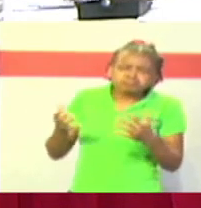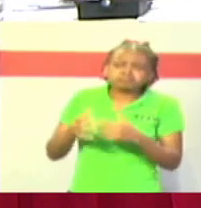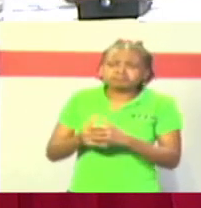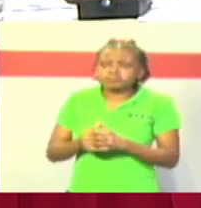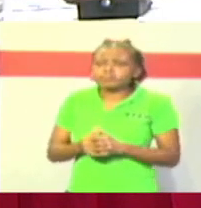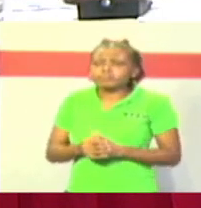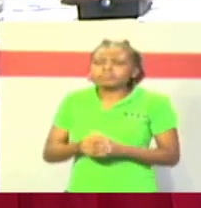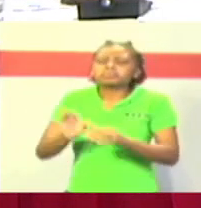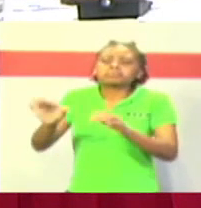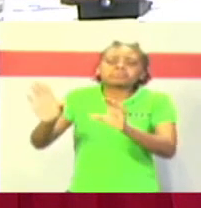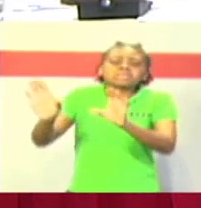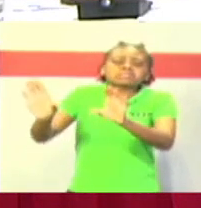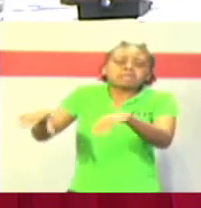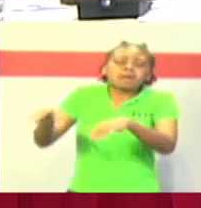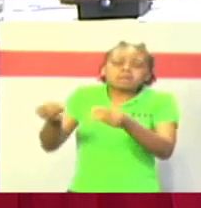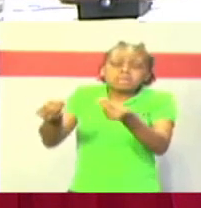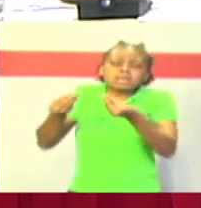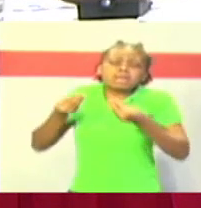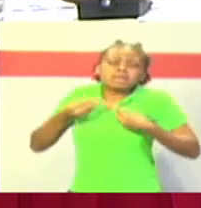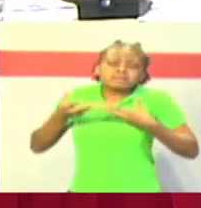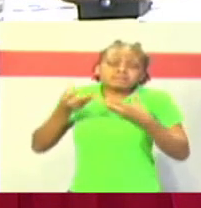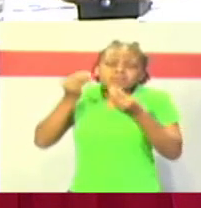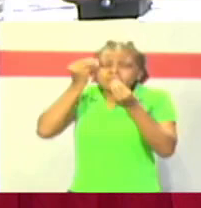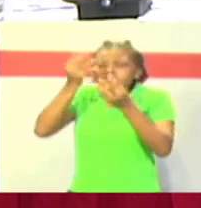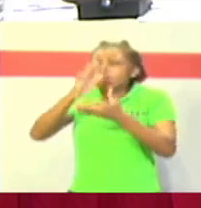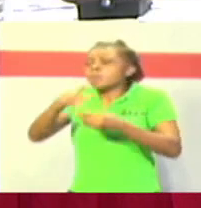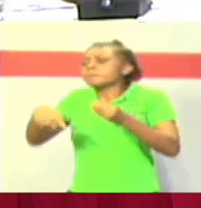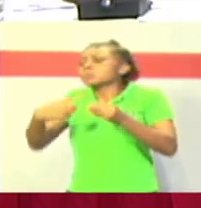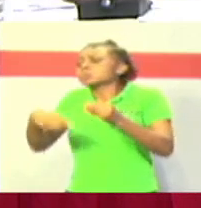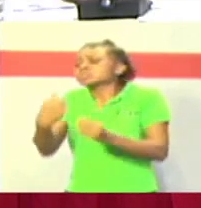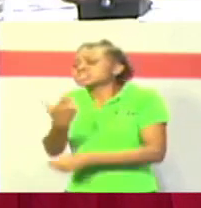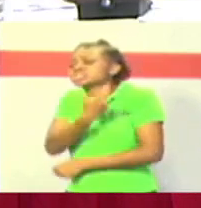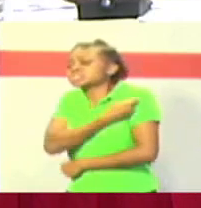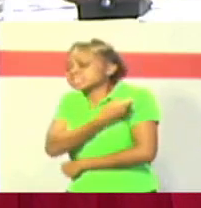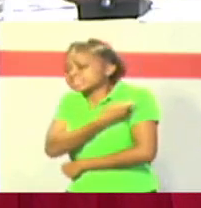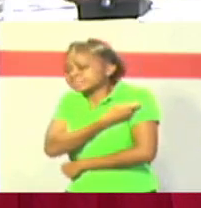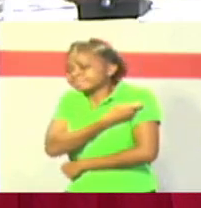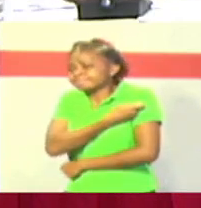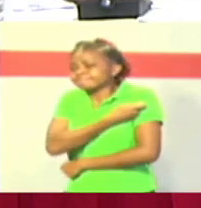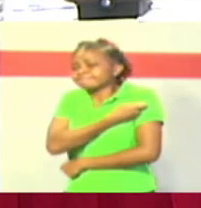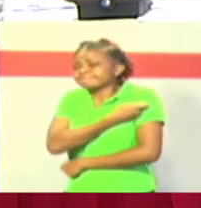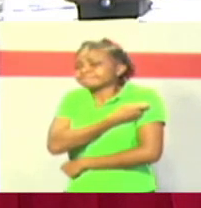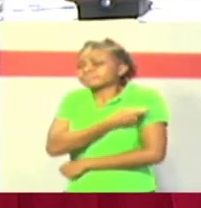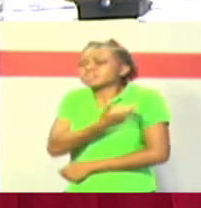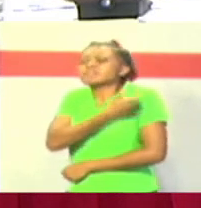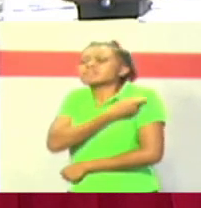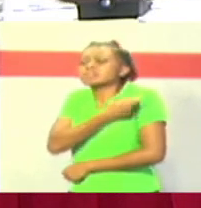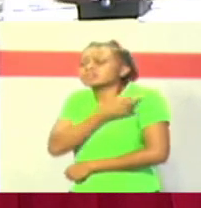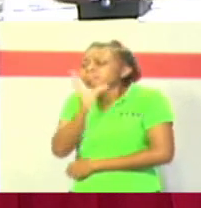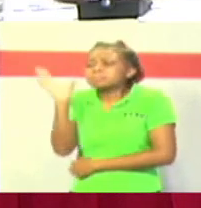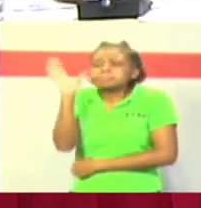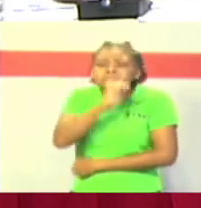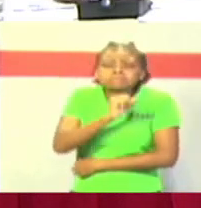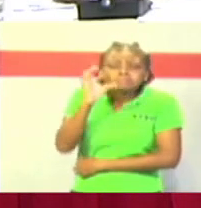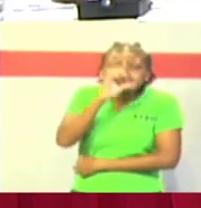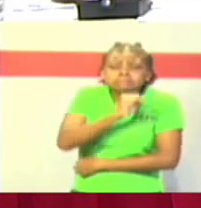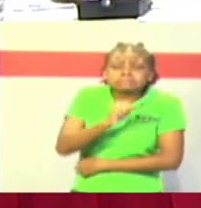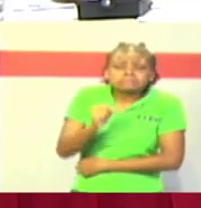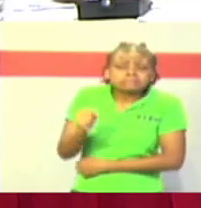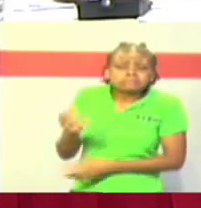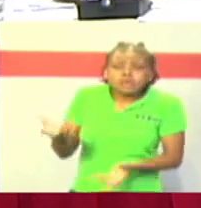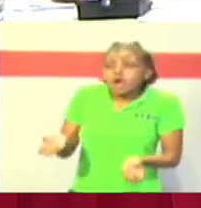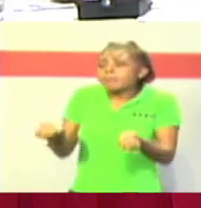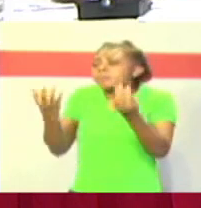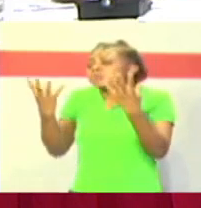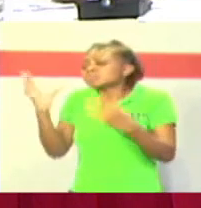update on those vaccines which went missing within the Southwest Regional Health Authority? How many doses, what brand, and